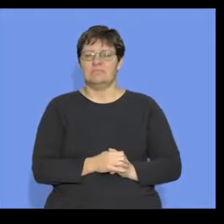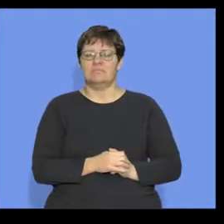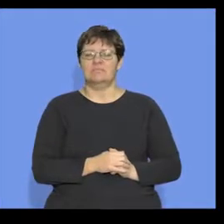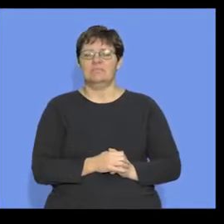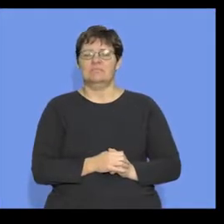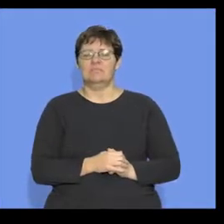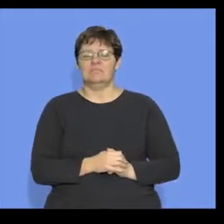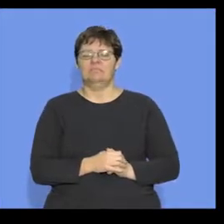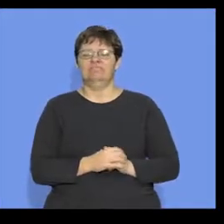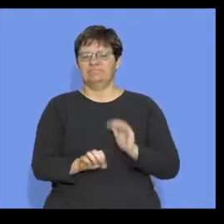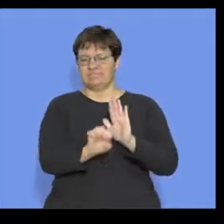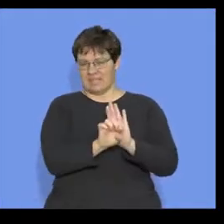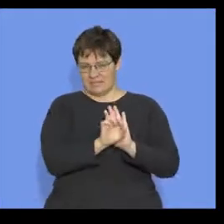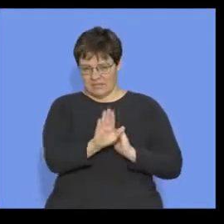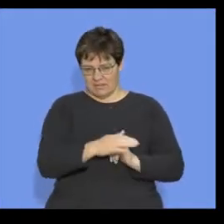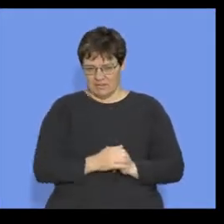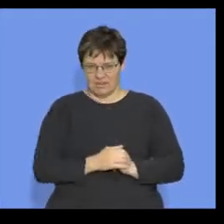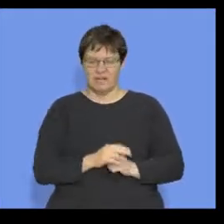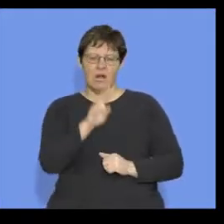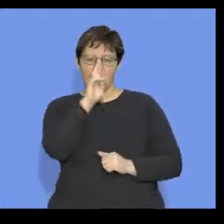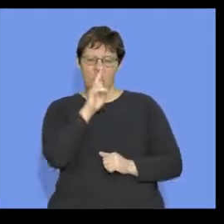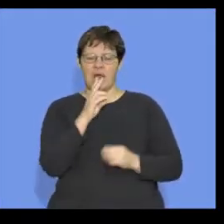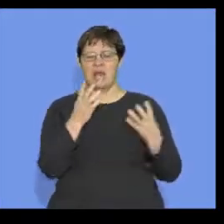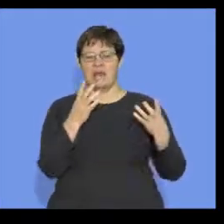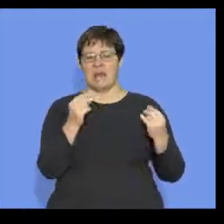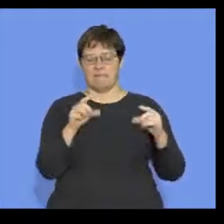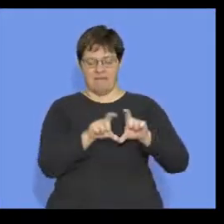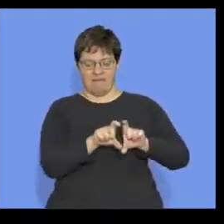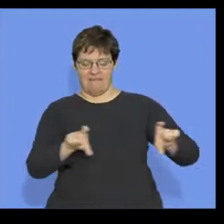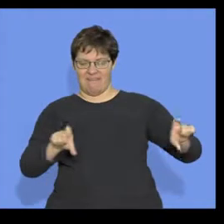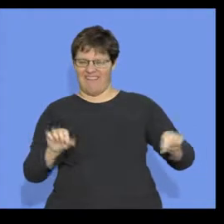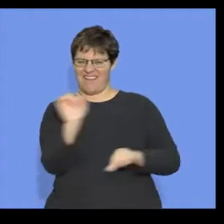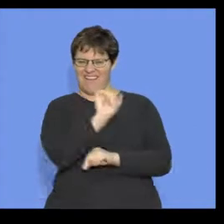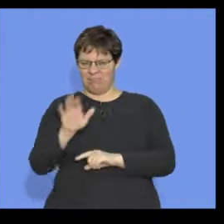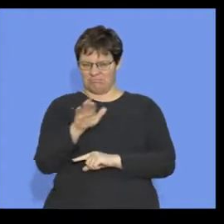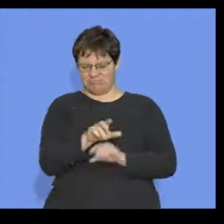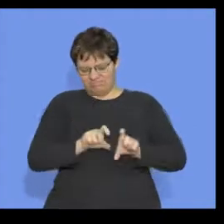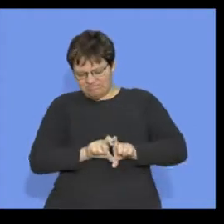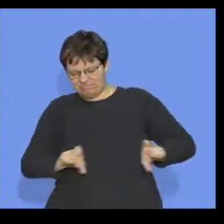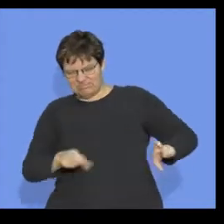So another examples, we're going to look at number plates. So